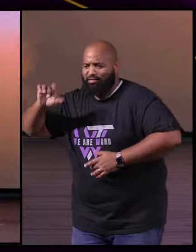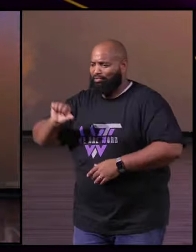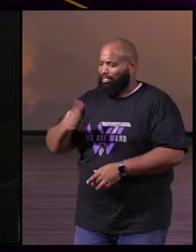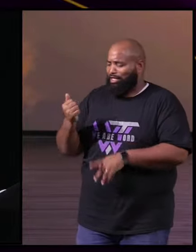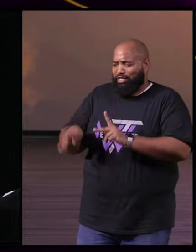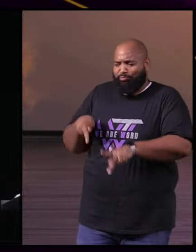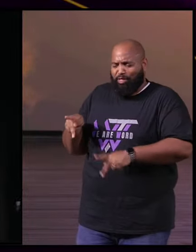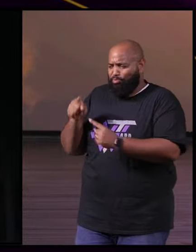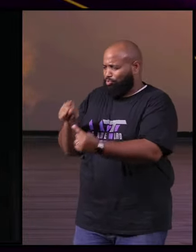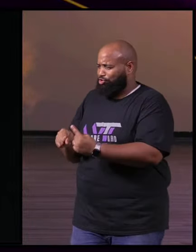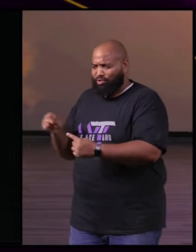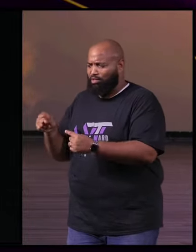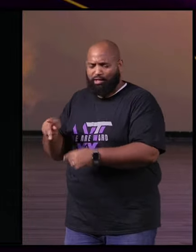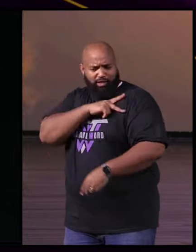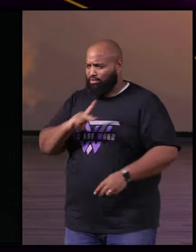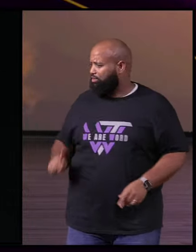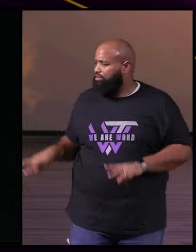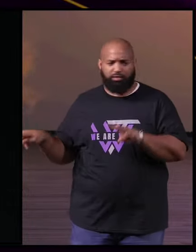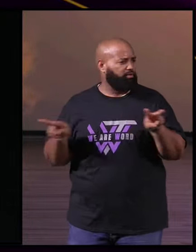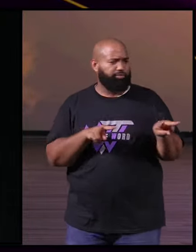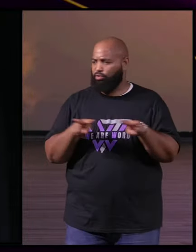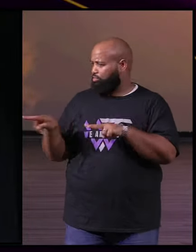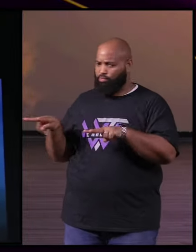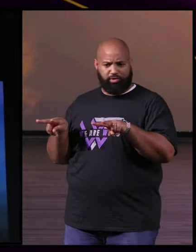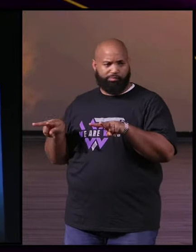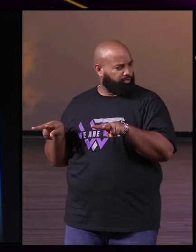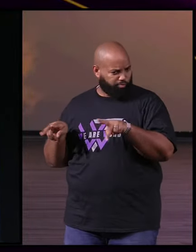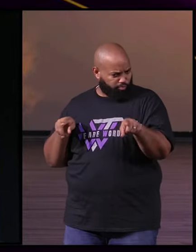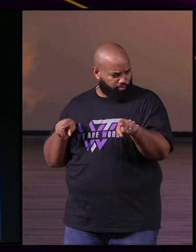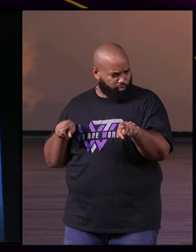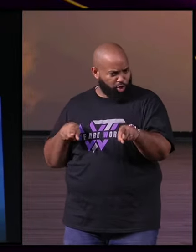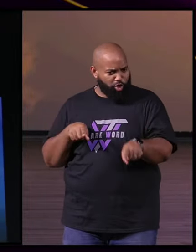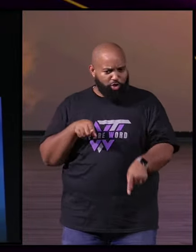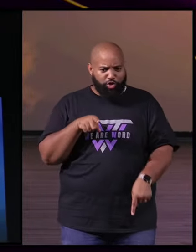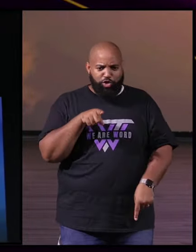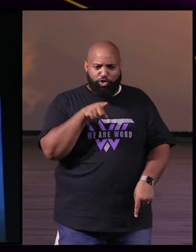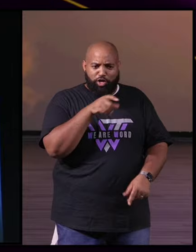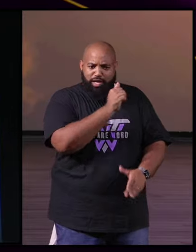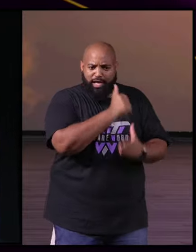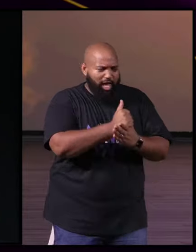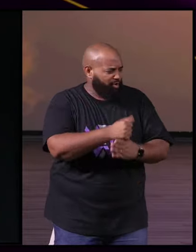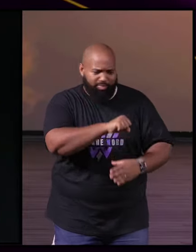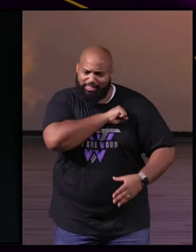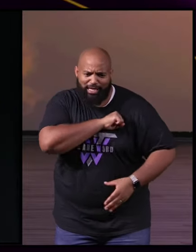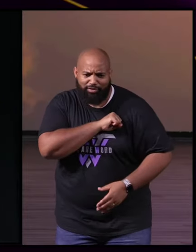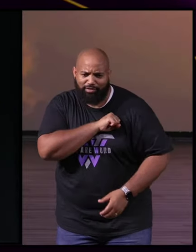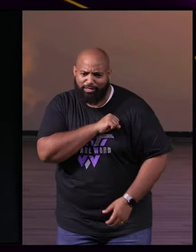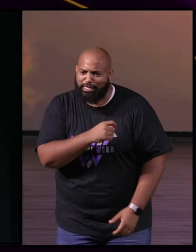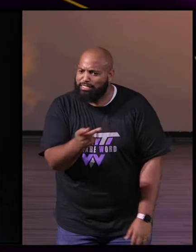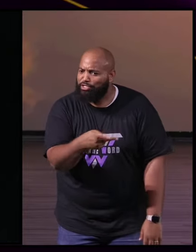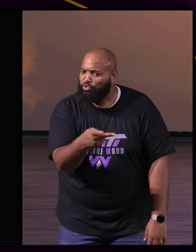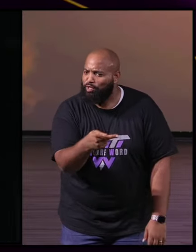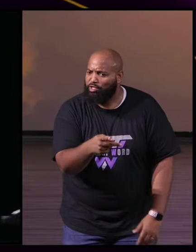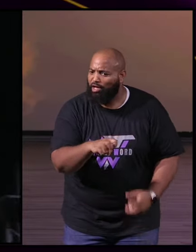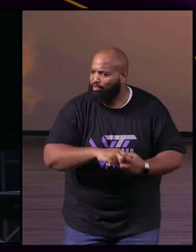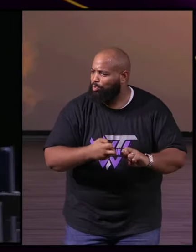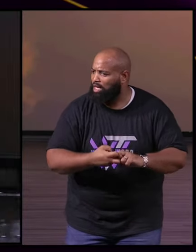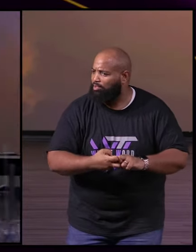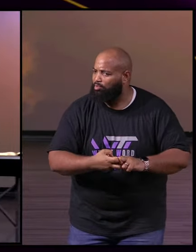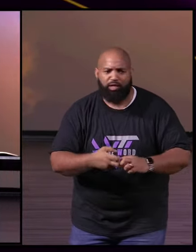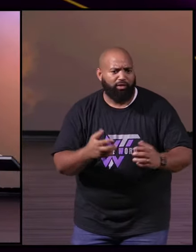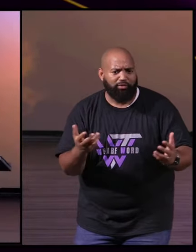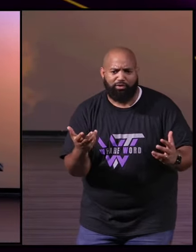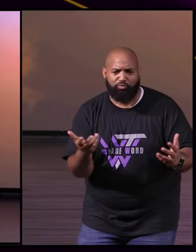So Pharaoh looks around and says, the problem is Abram and Sarah. And then he says, look,